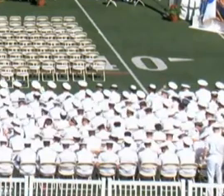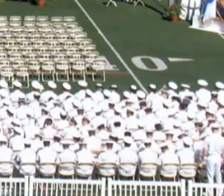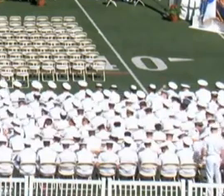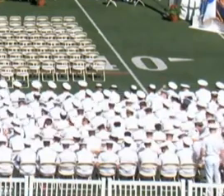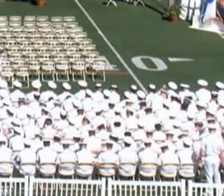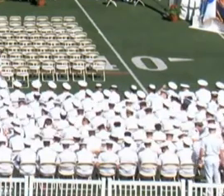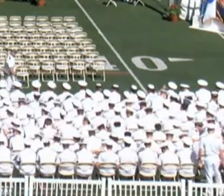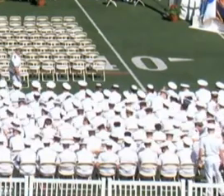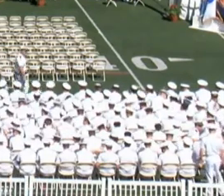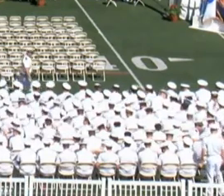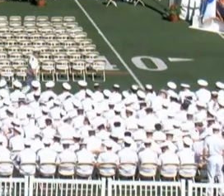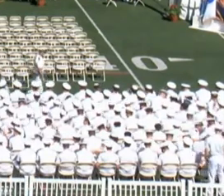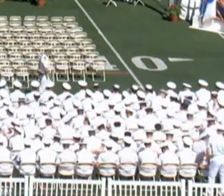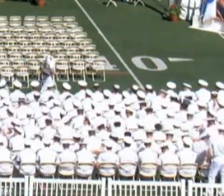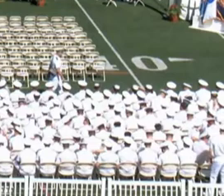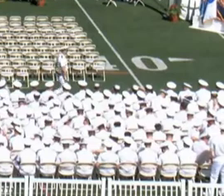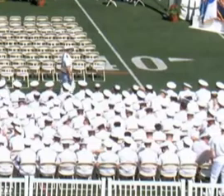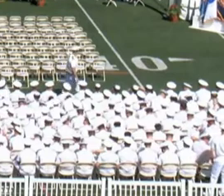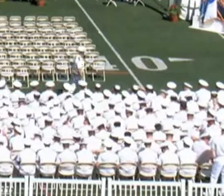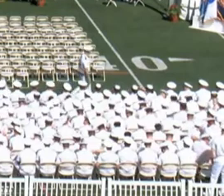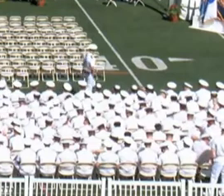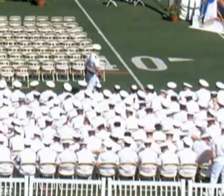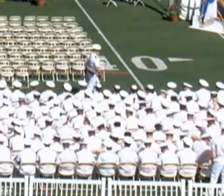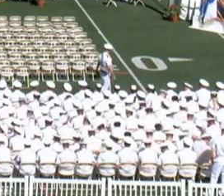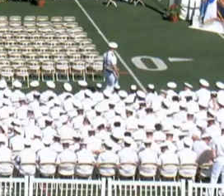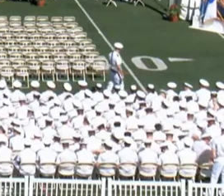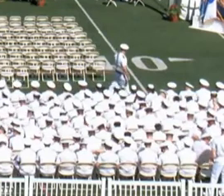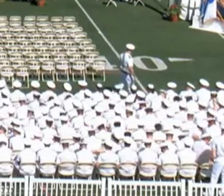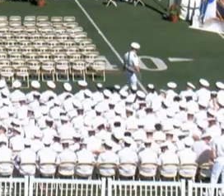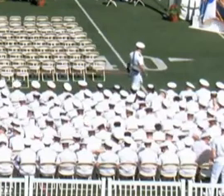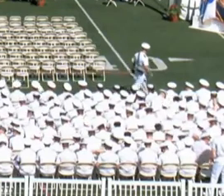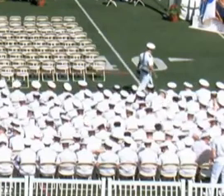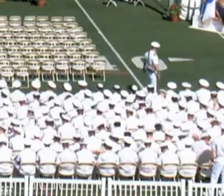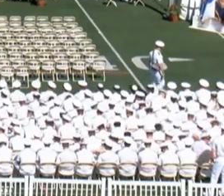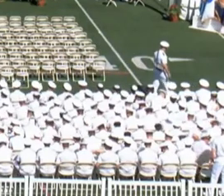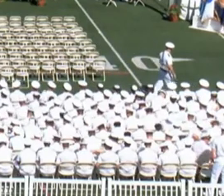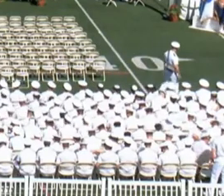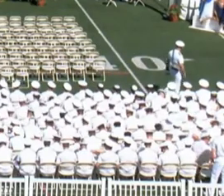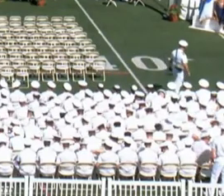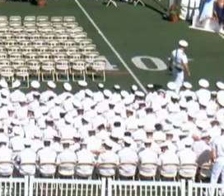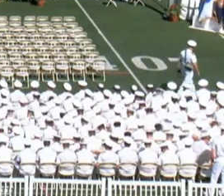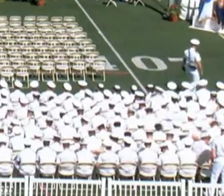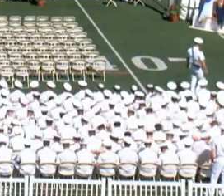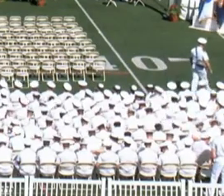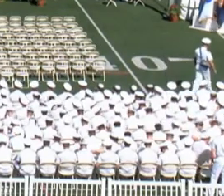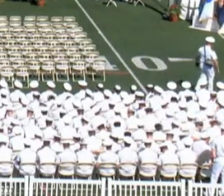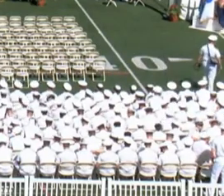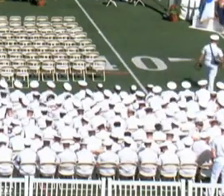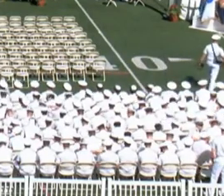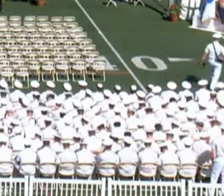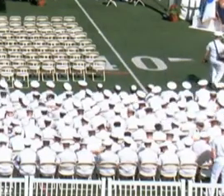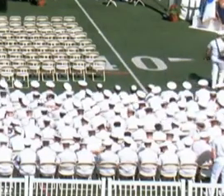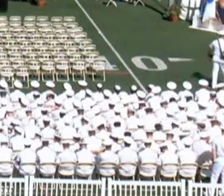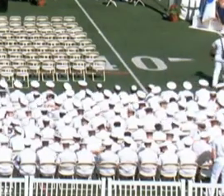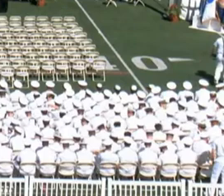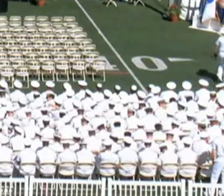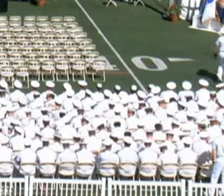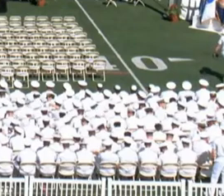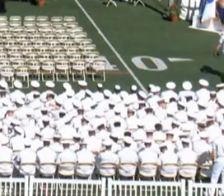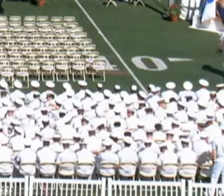One thing to note today is that Kings Point will be marching with the battle standard. It's the